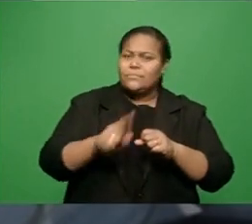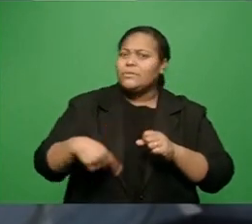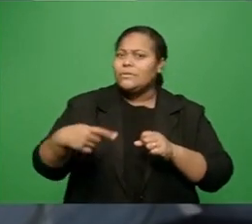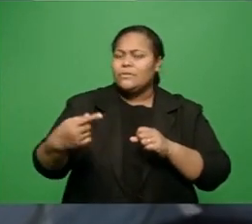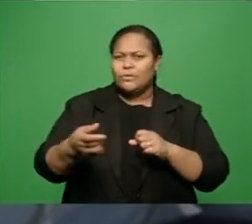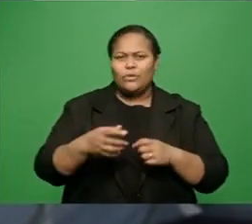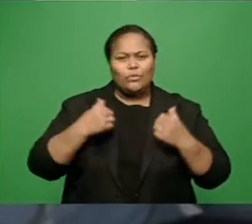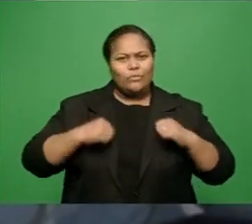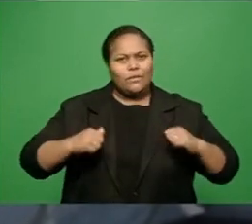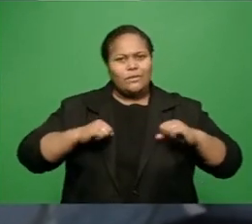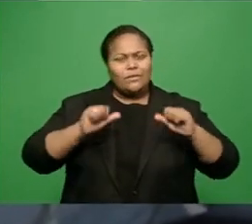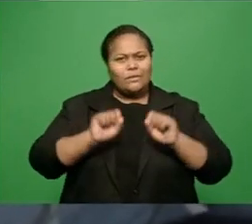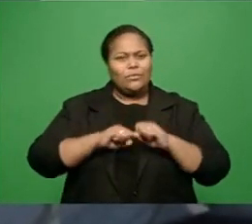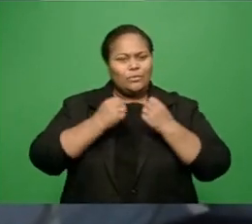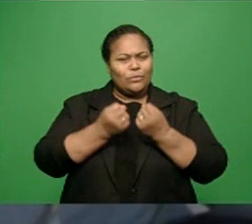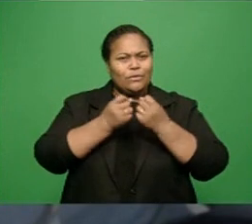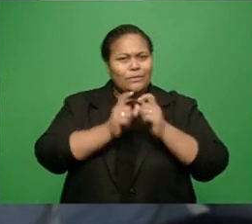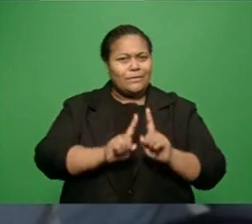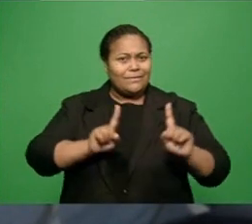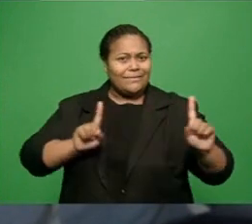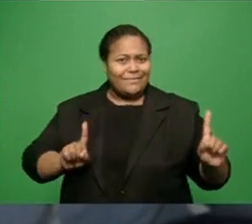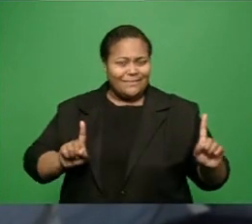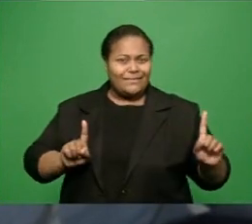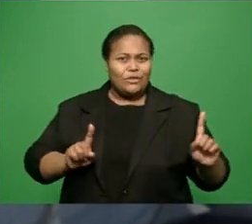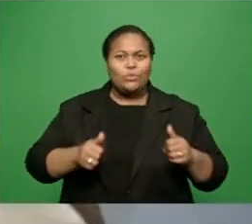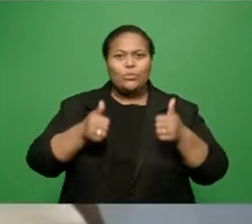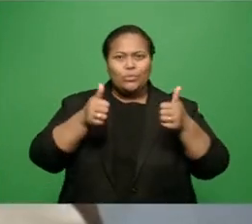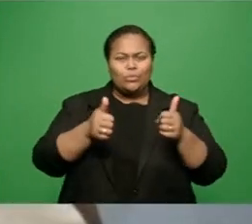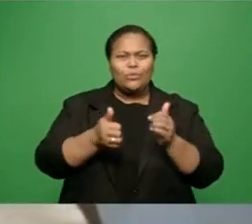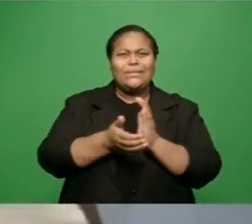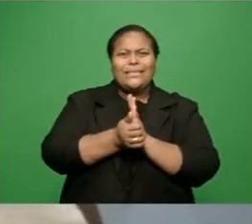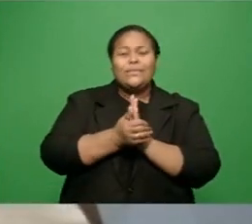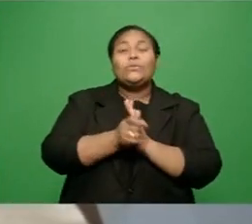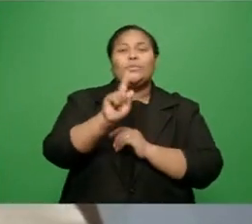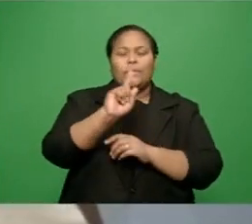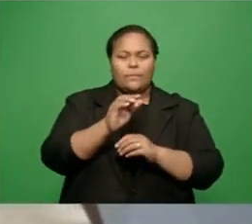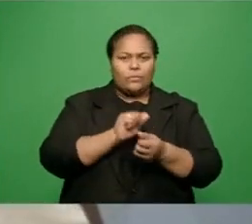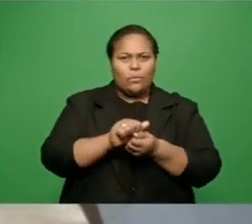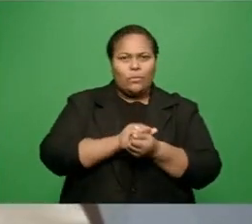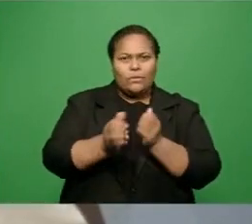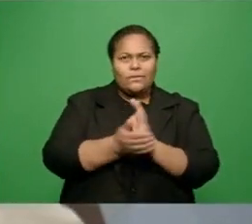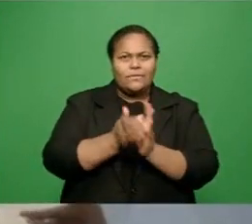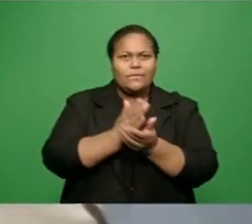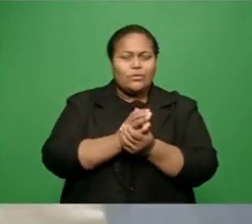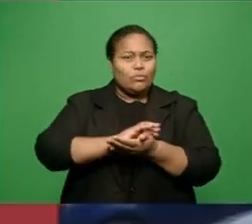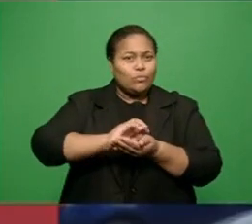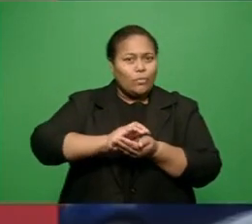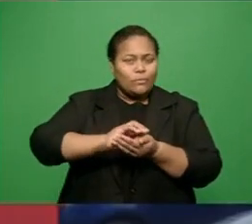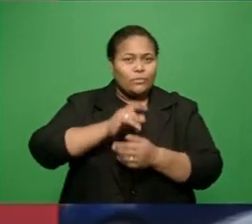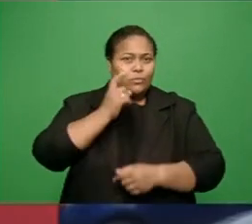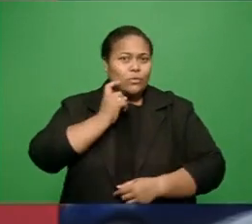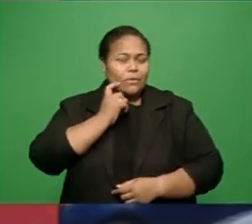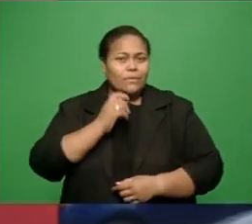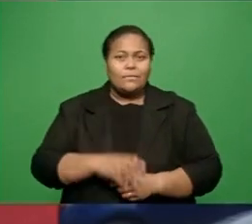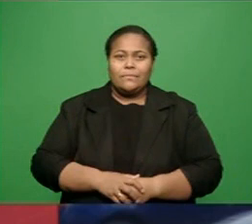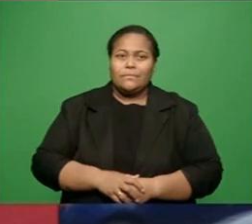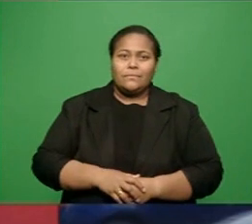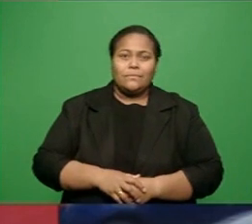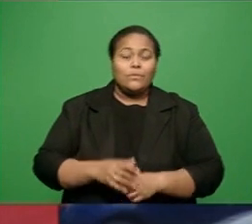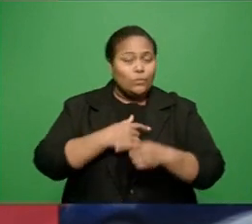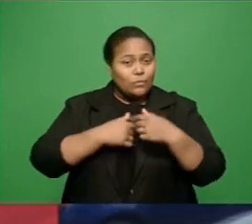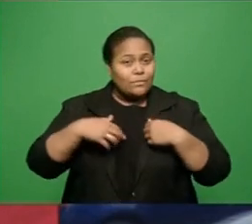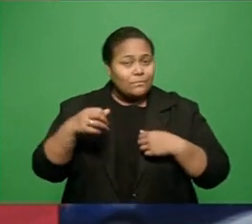social distancing and good hygiene by regularly washing hands with soap and water. So we have to also make sure that when we go and